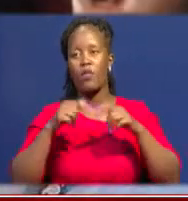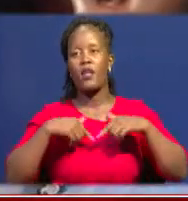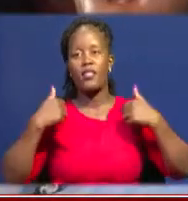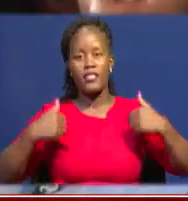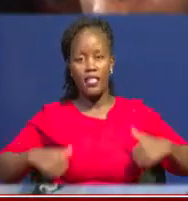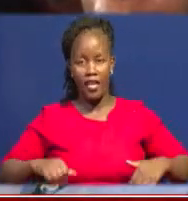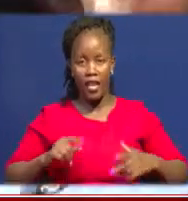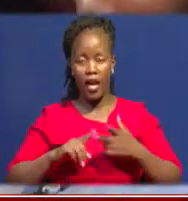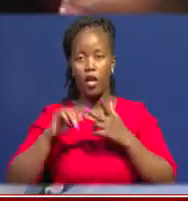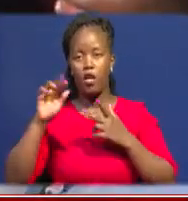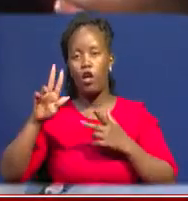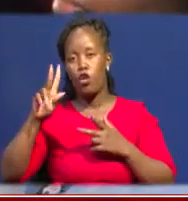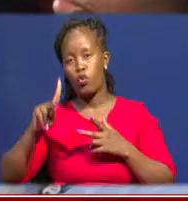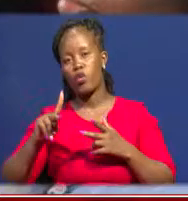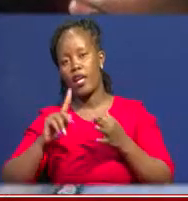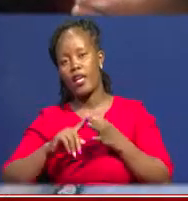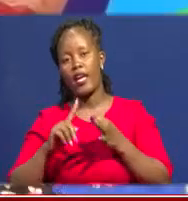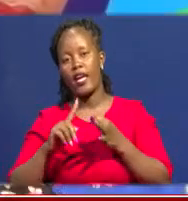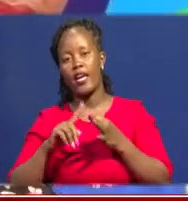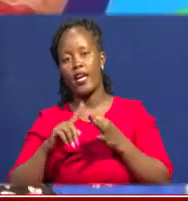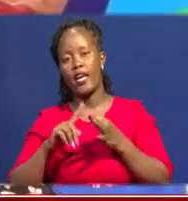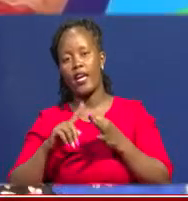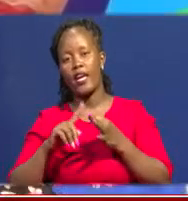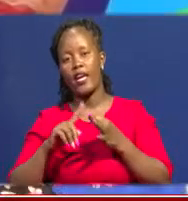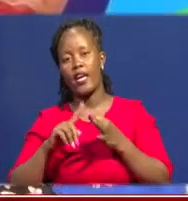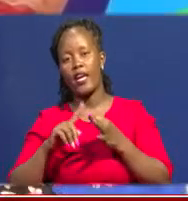Kenyan personnel on operating the nuclear plant.